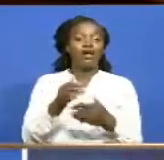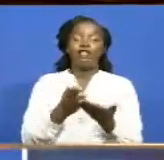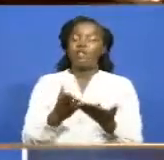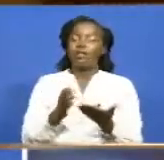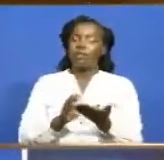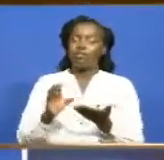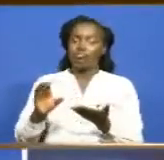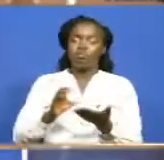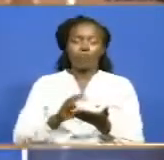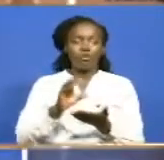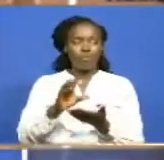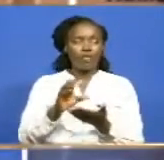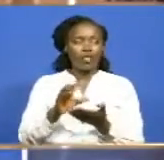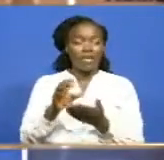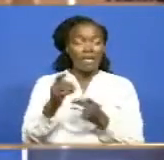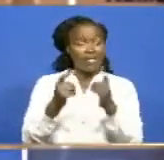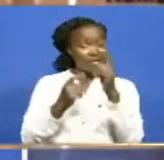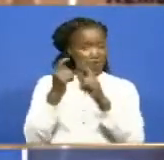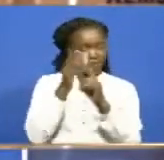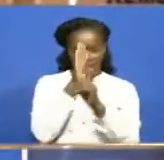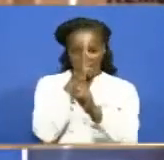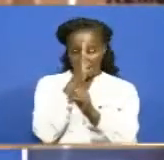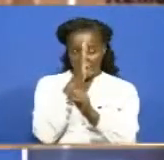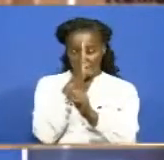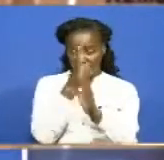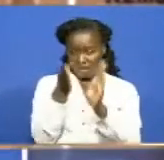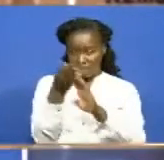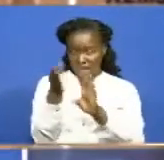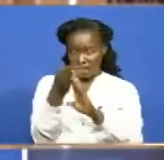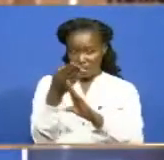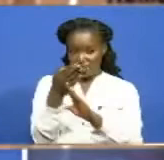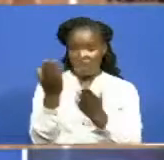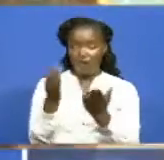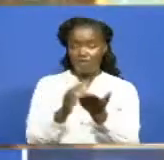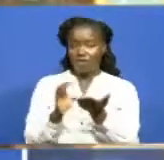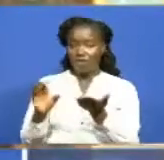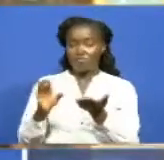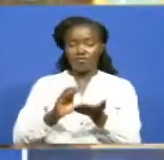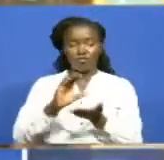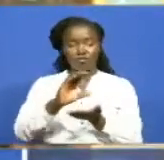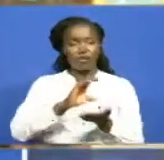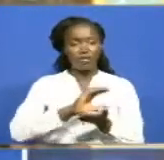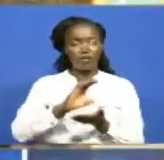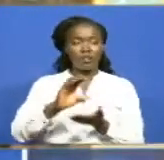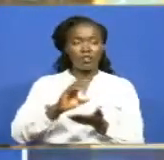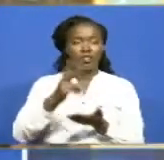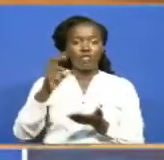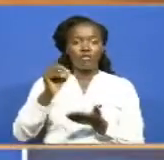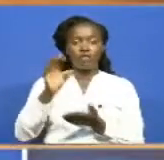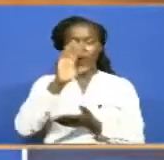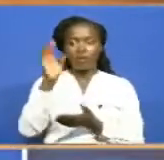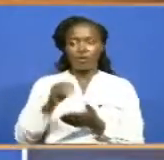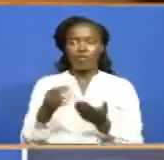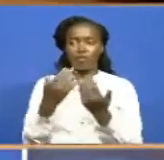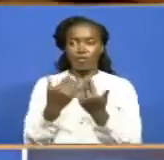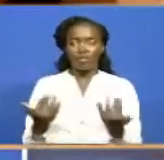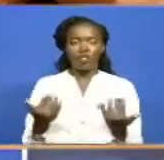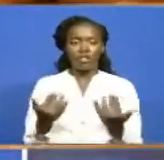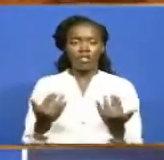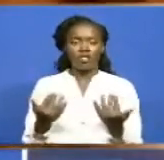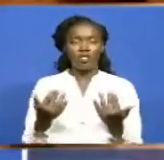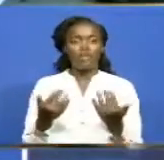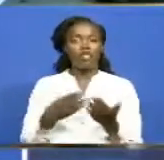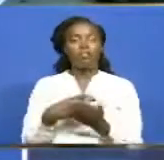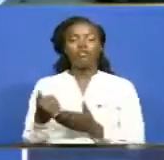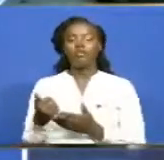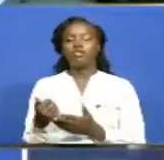the committee expressed its doubts on the urgency of the supplies. Roughly 20% of the items have so far been